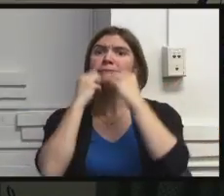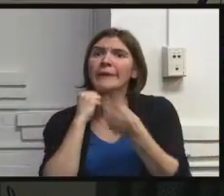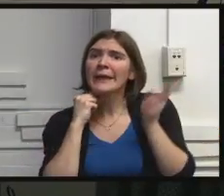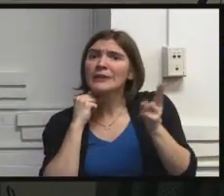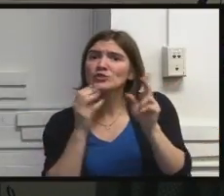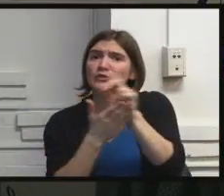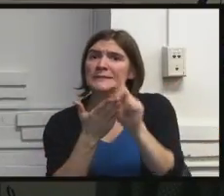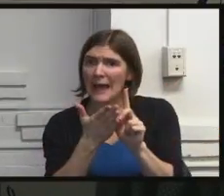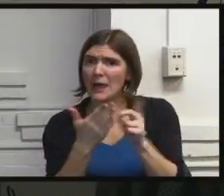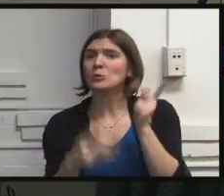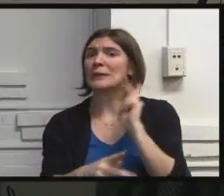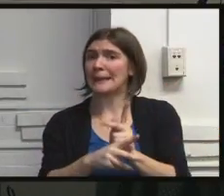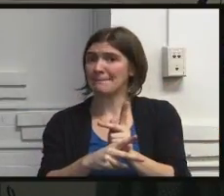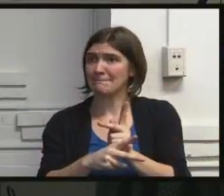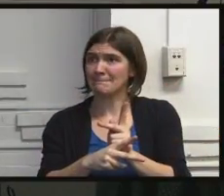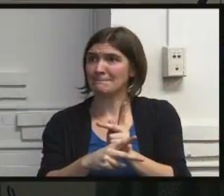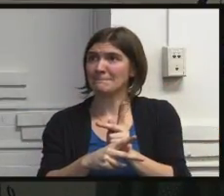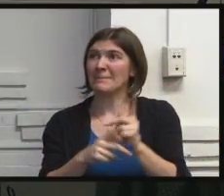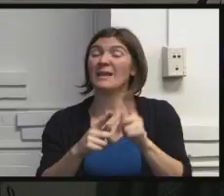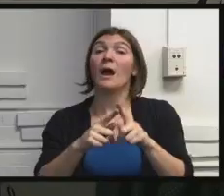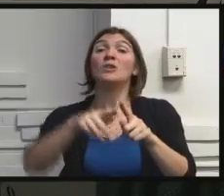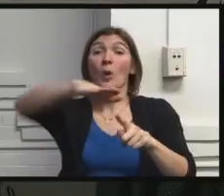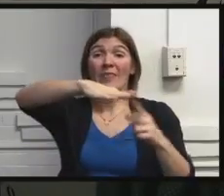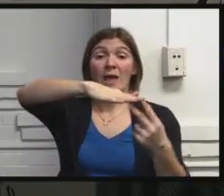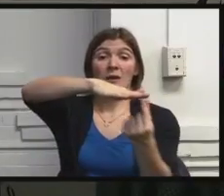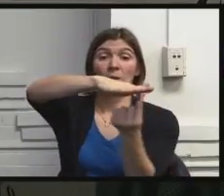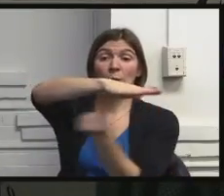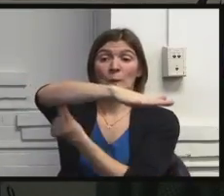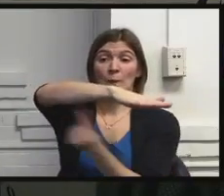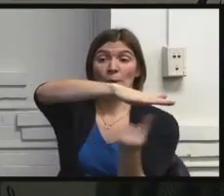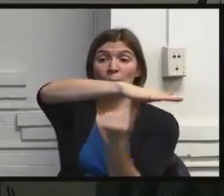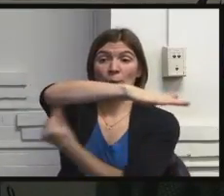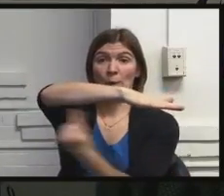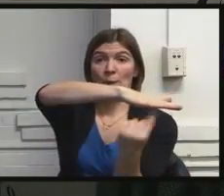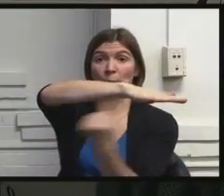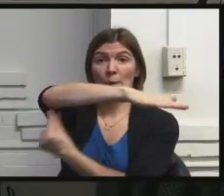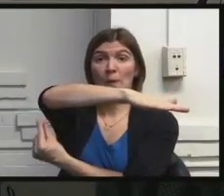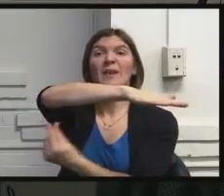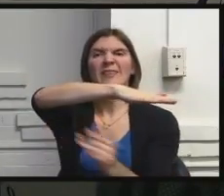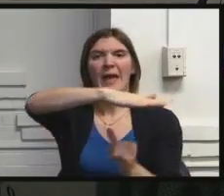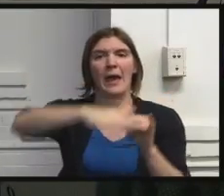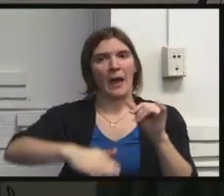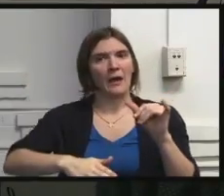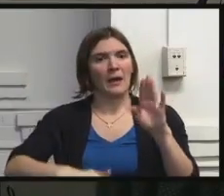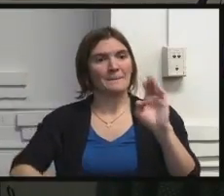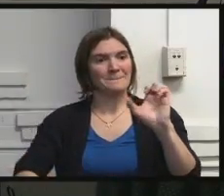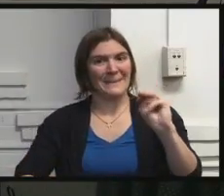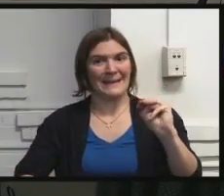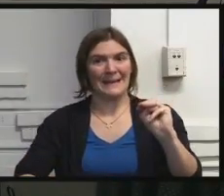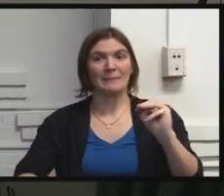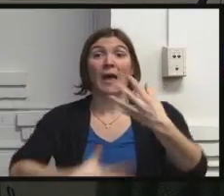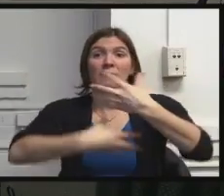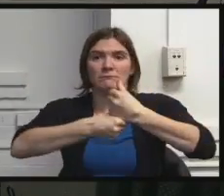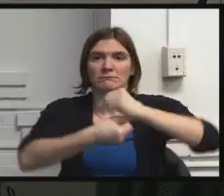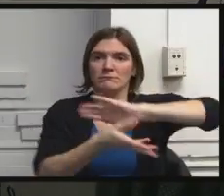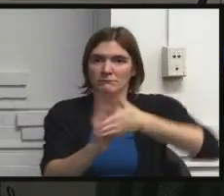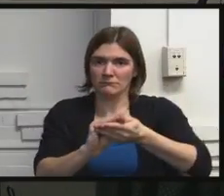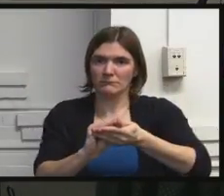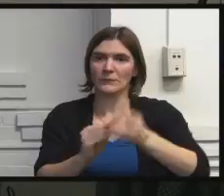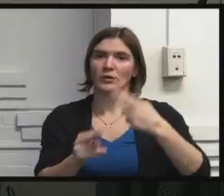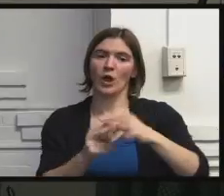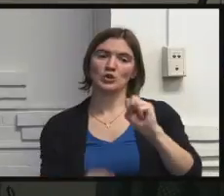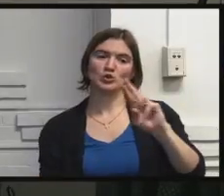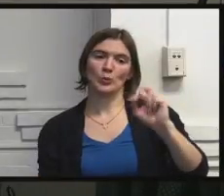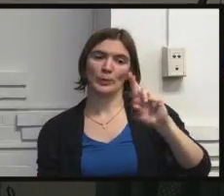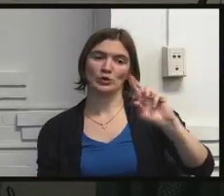aspects. And then you have these beams that hold up your bridge deck, basically, and together the deck and the beams are called the superstructure, and